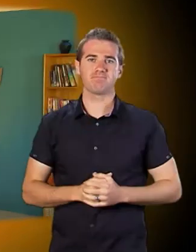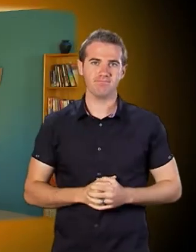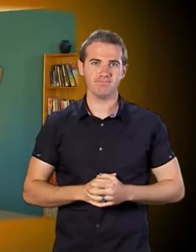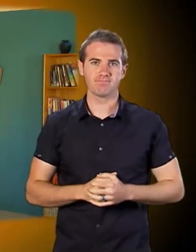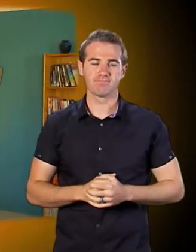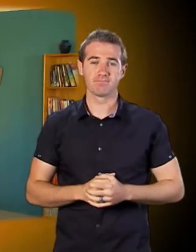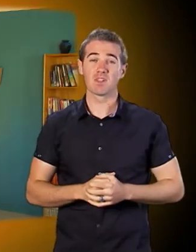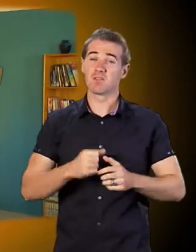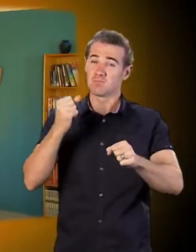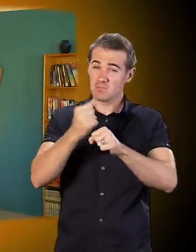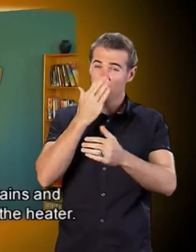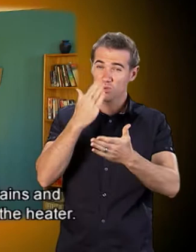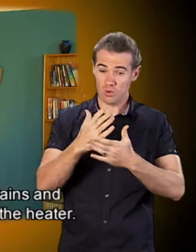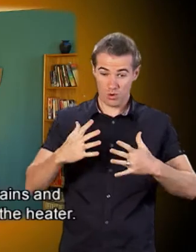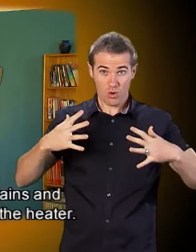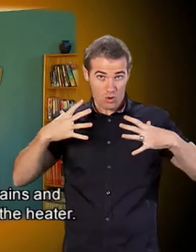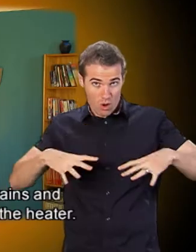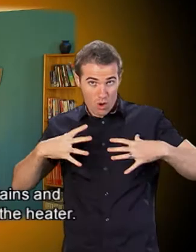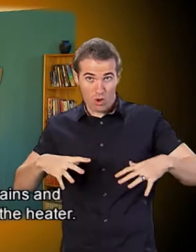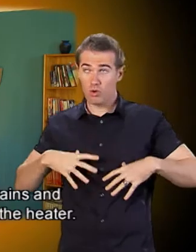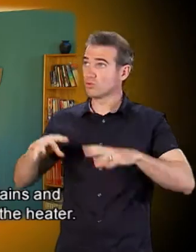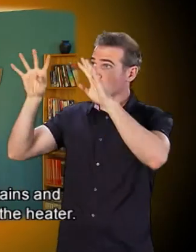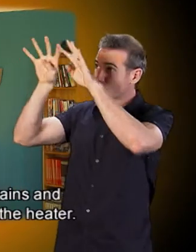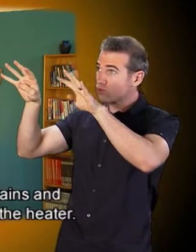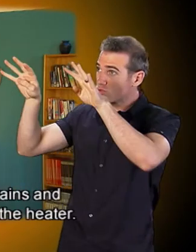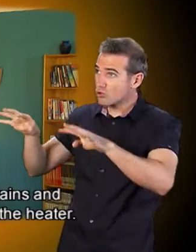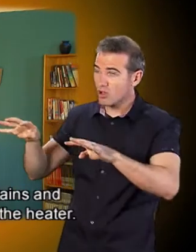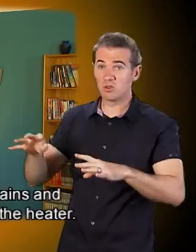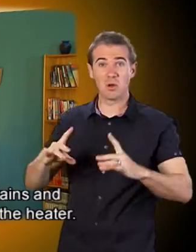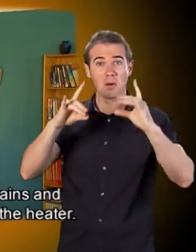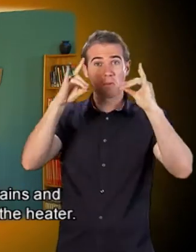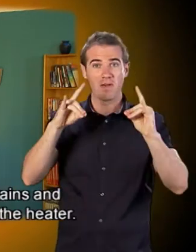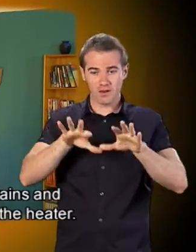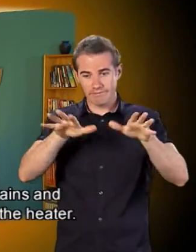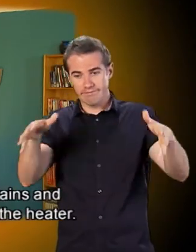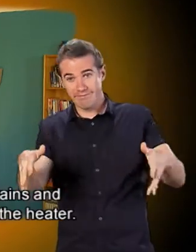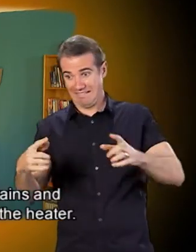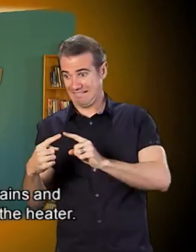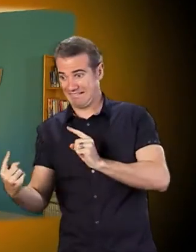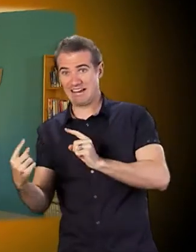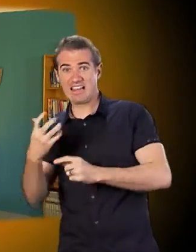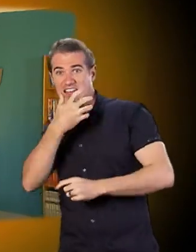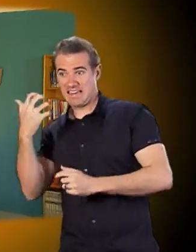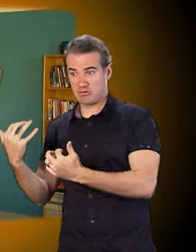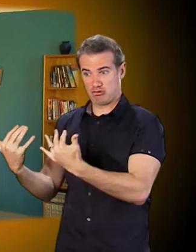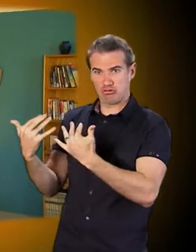ensure that clothes, curtains and bedding are nowhere near the heater.